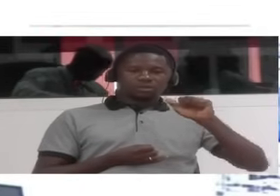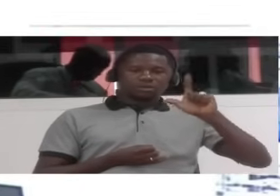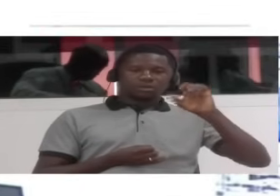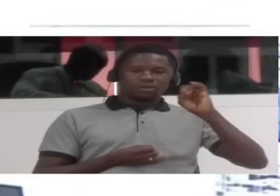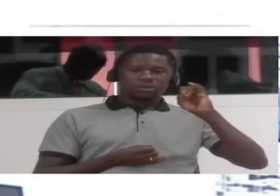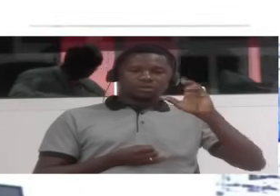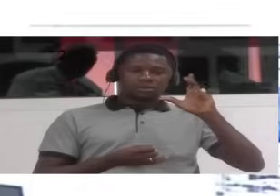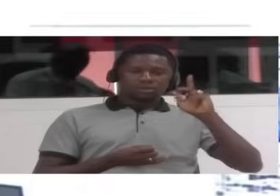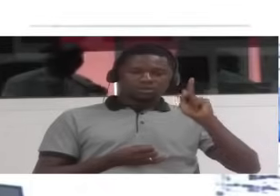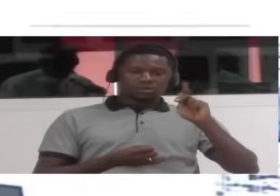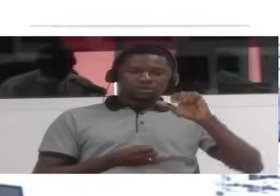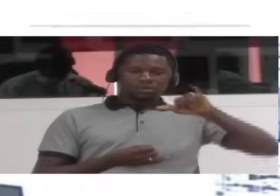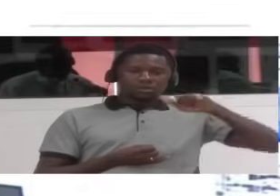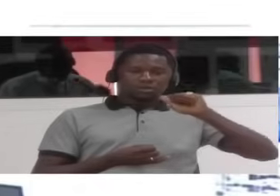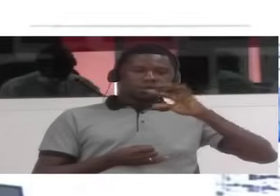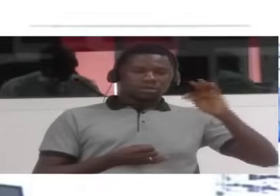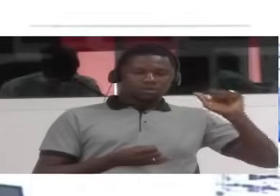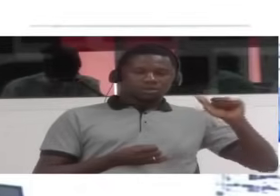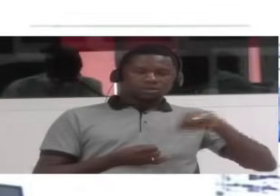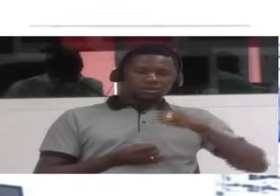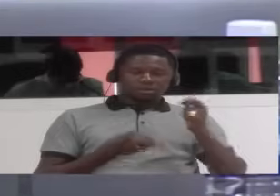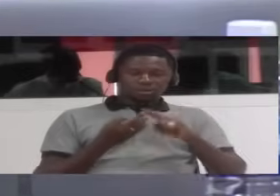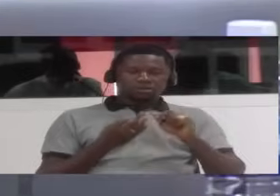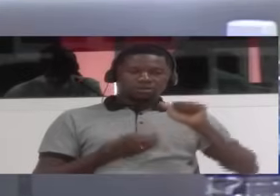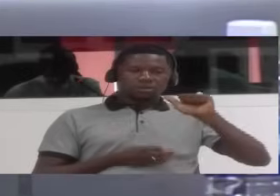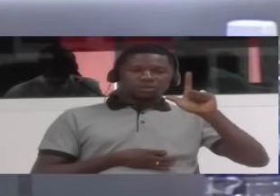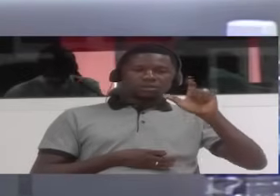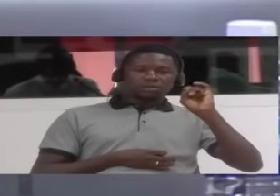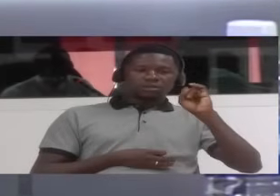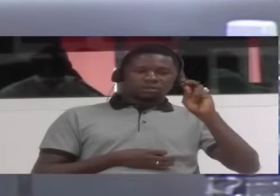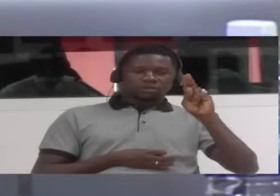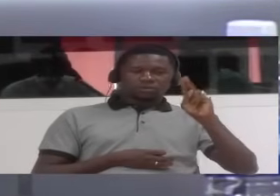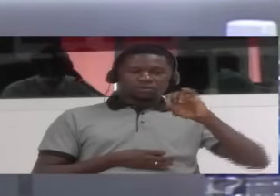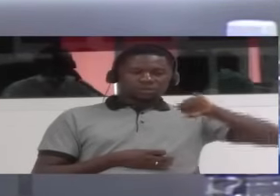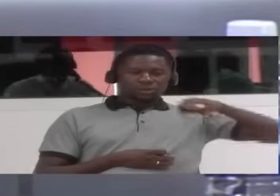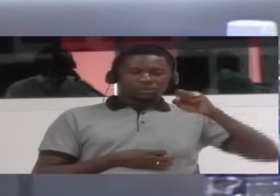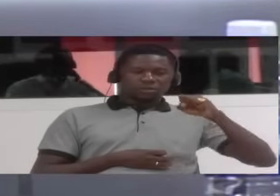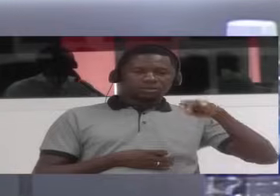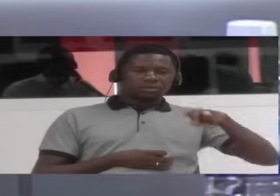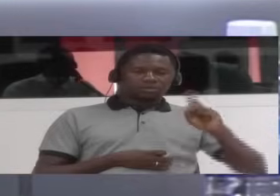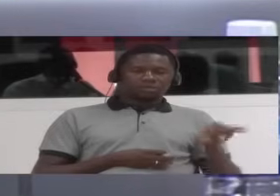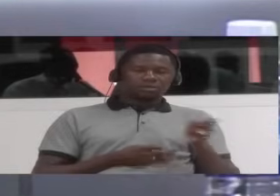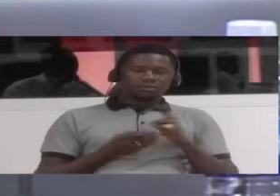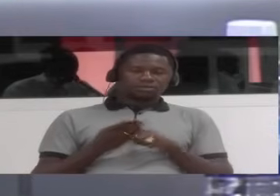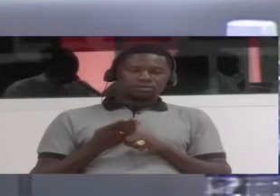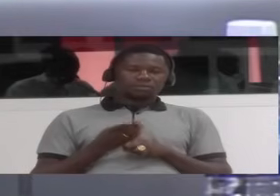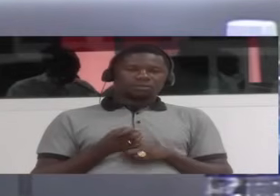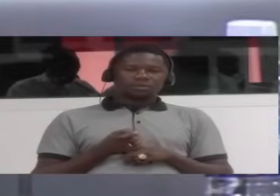and Aliu Jeng. Aliu Jeng. Okay. How many government soldiers were present